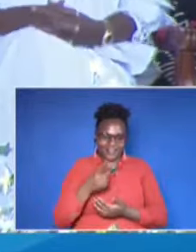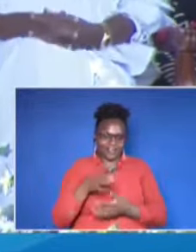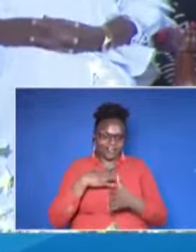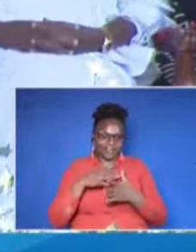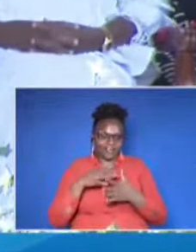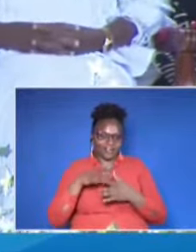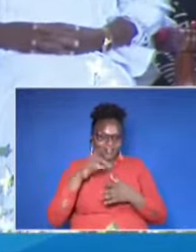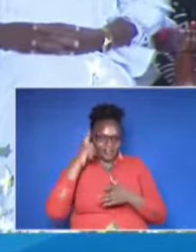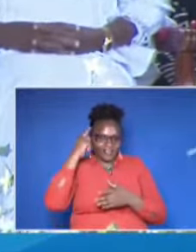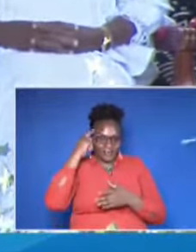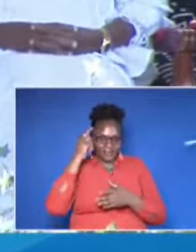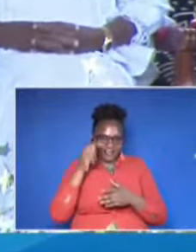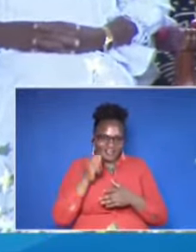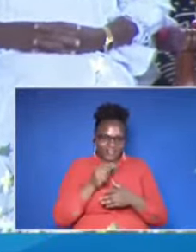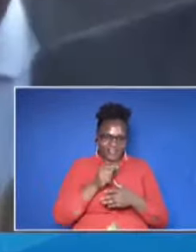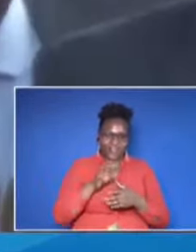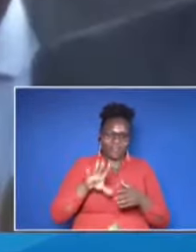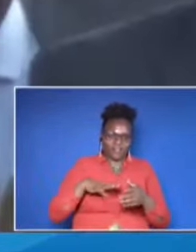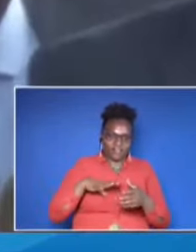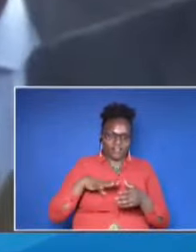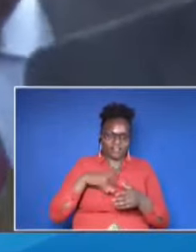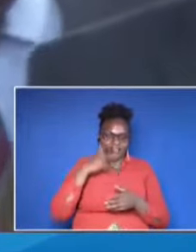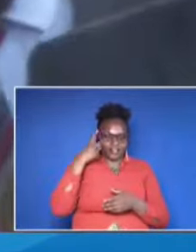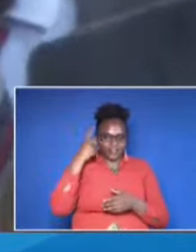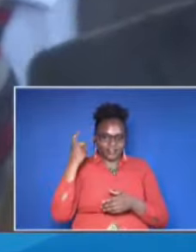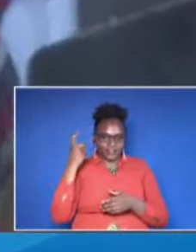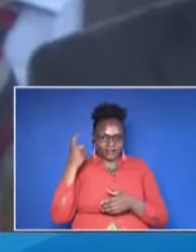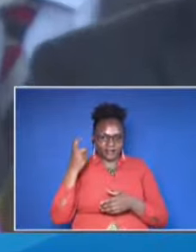I thought I felt like it's a